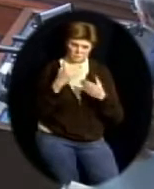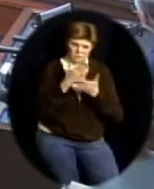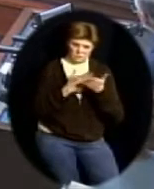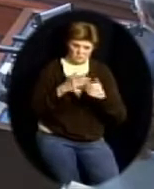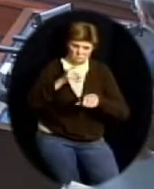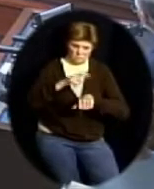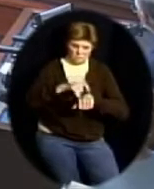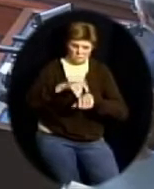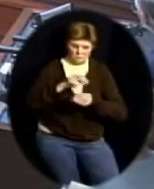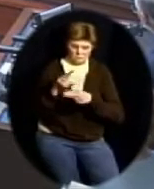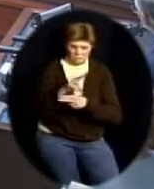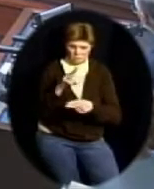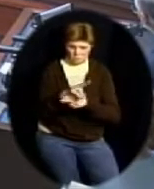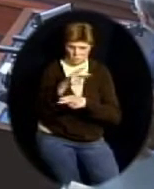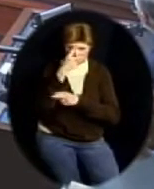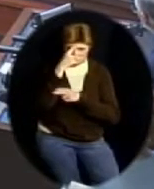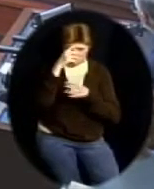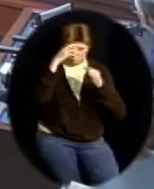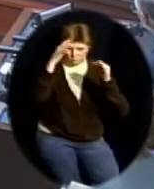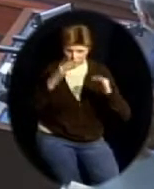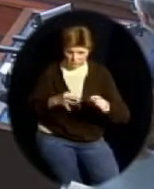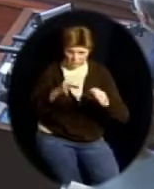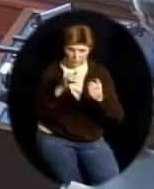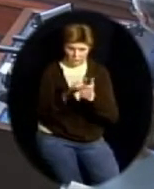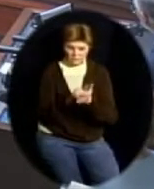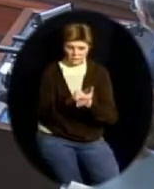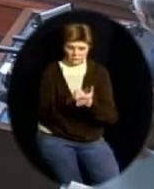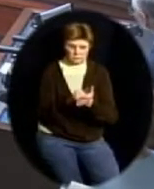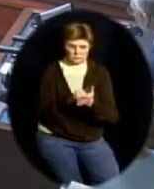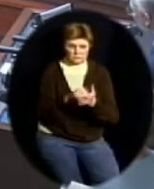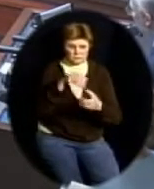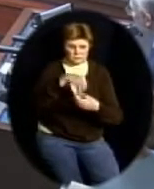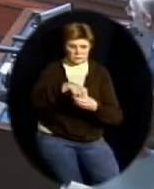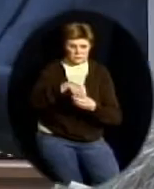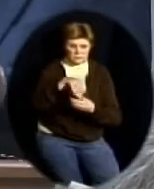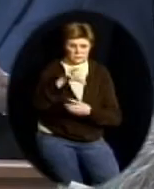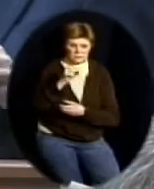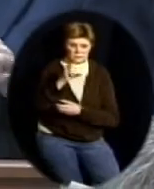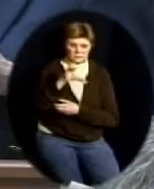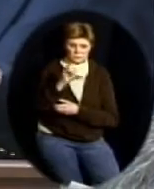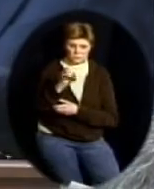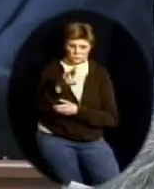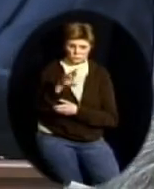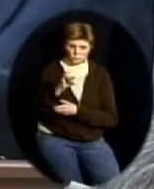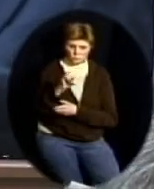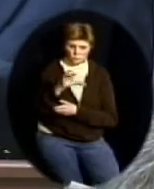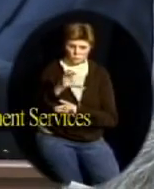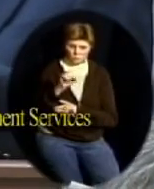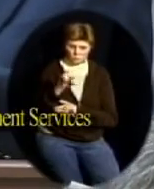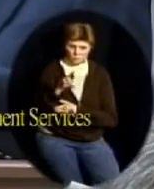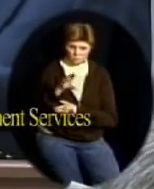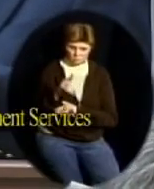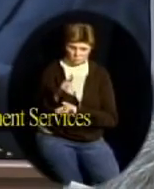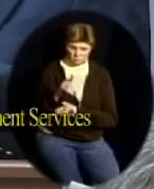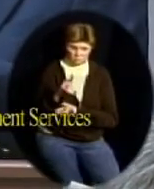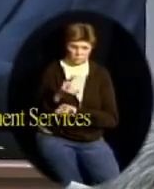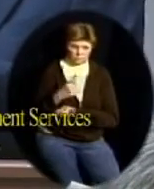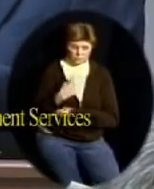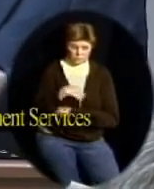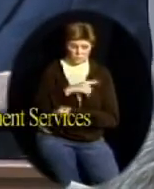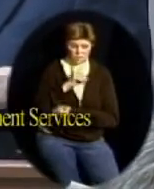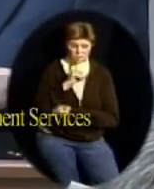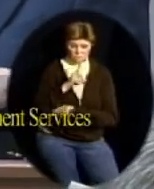a priority, an action plan, and a timeline. Those are pieces that we're working on, and we're trying to have